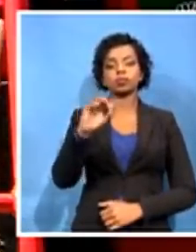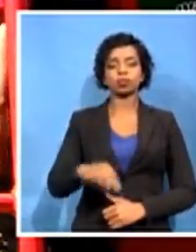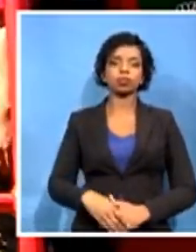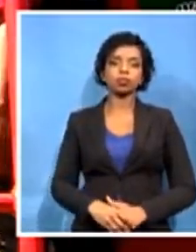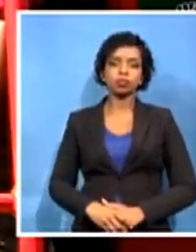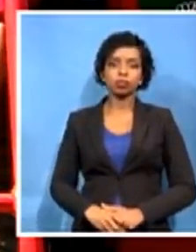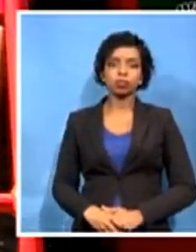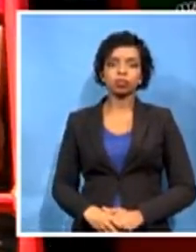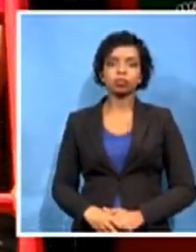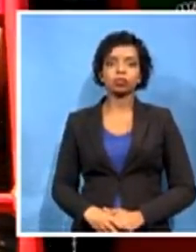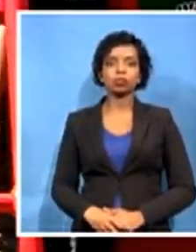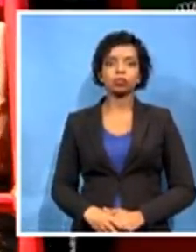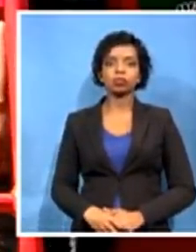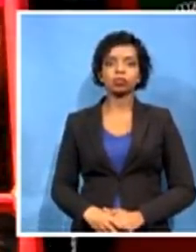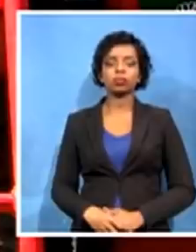Izwelej!